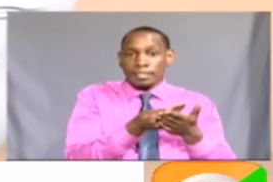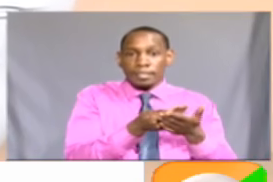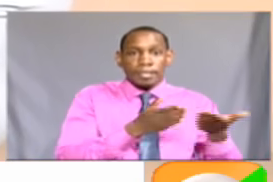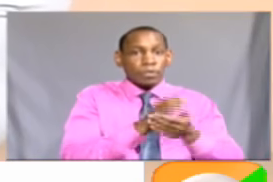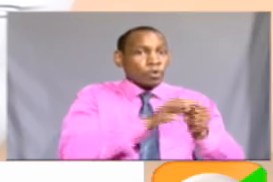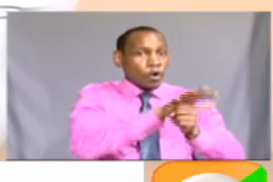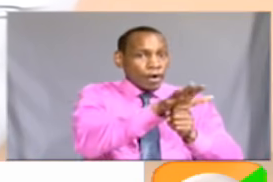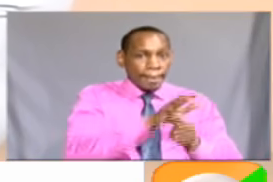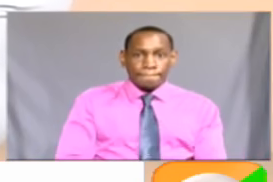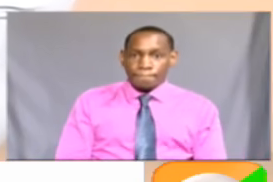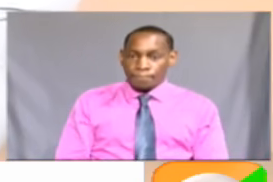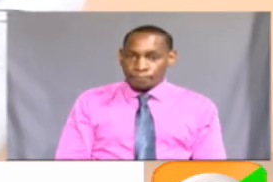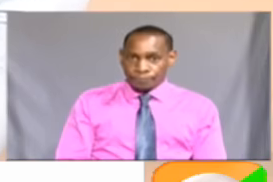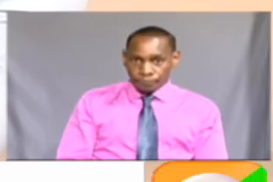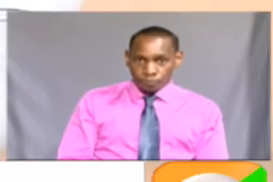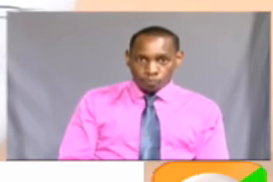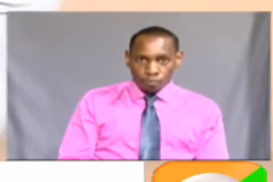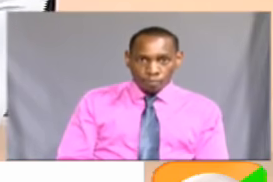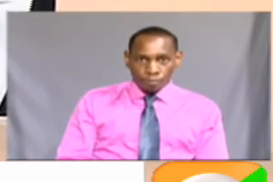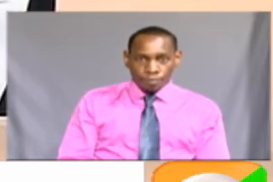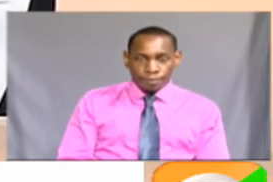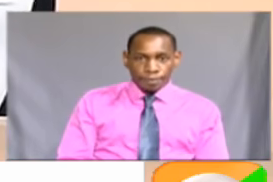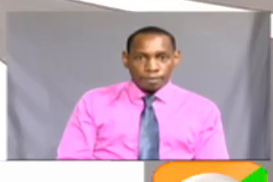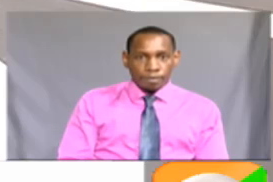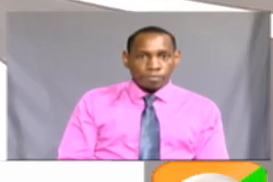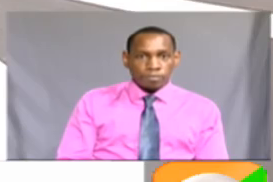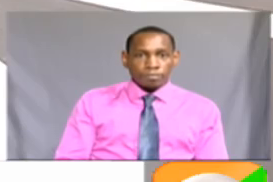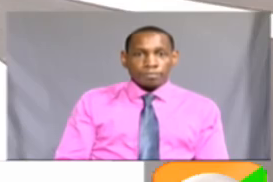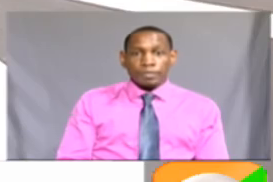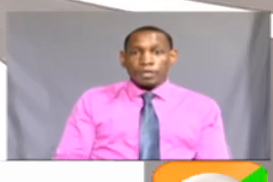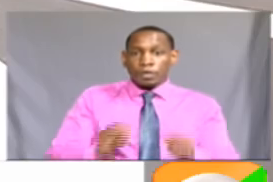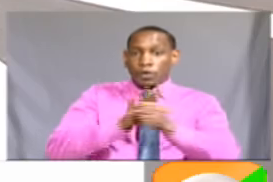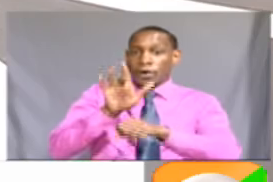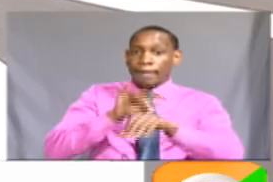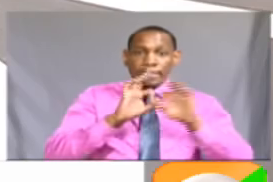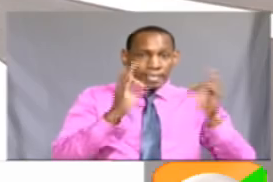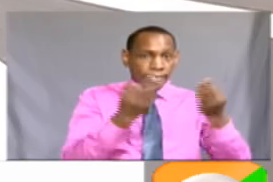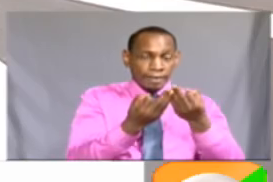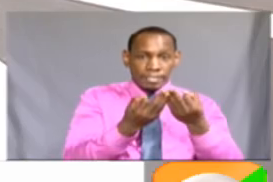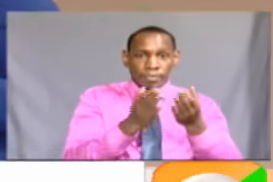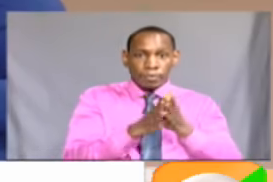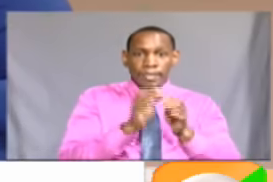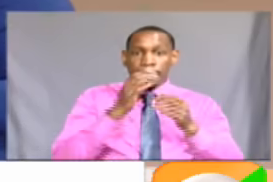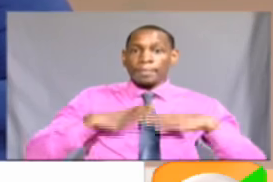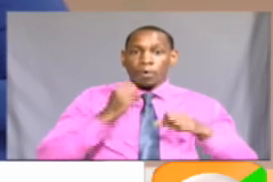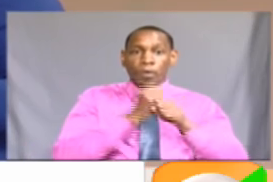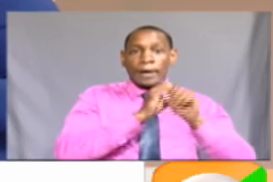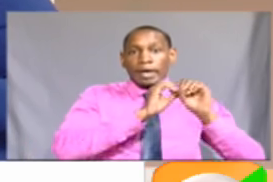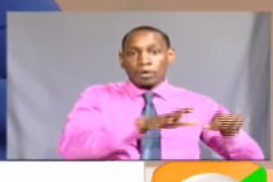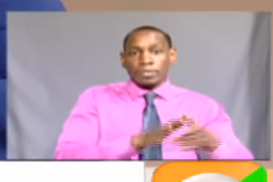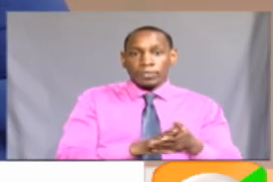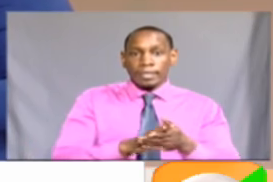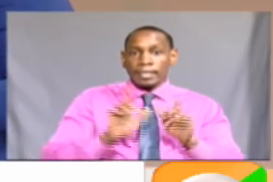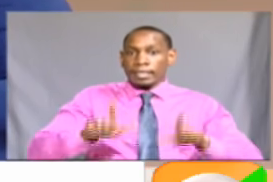through billions. COVID. I think Gashuri spoke about how this COVID pandemic has affected households and people in terms of losing their jobs